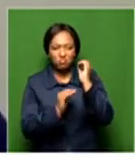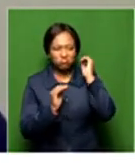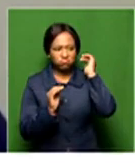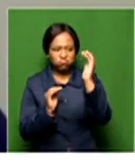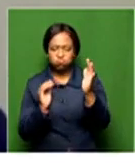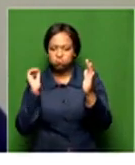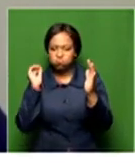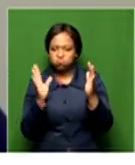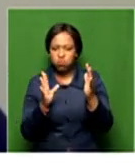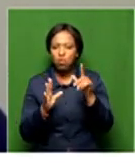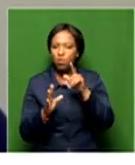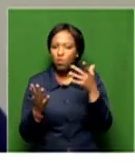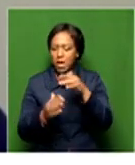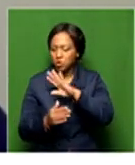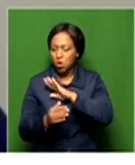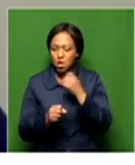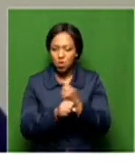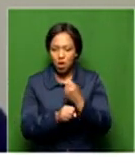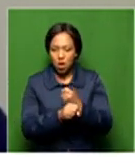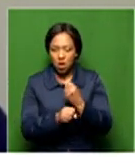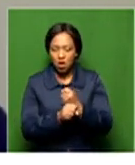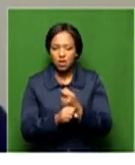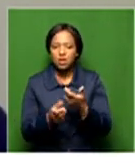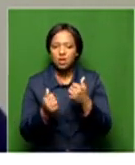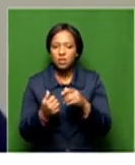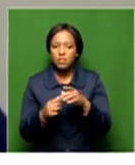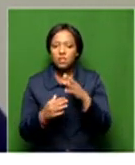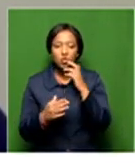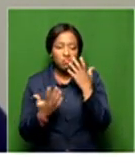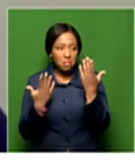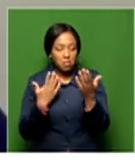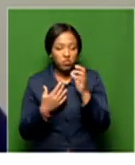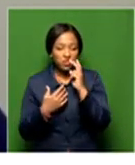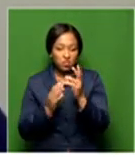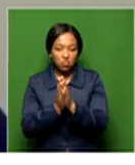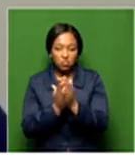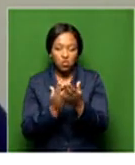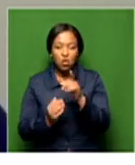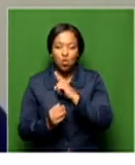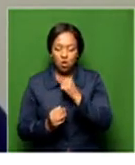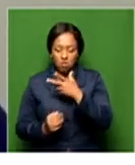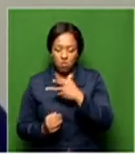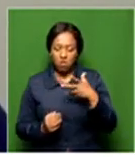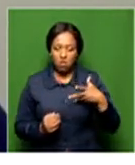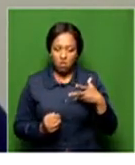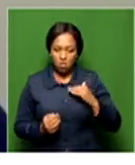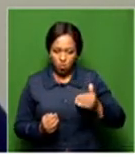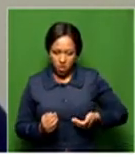were operating, and it is twofold. And I think you would have seen in the book that there is female